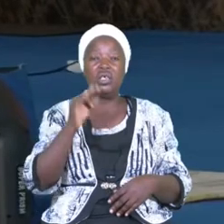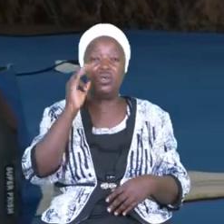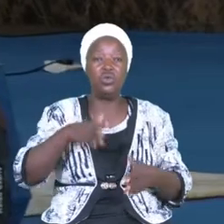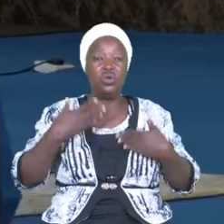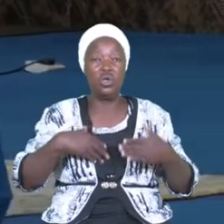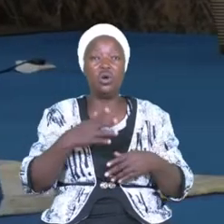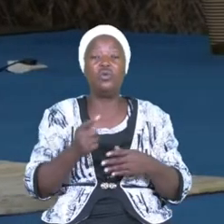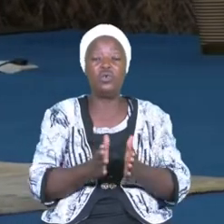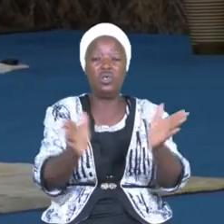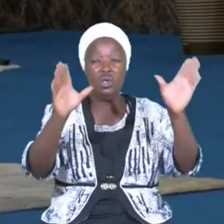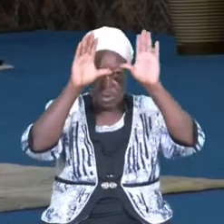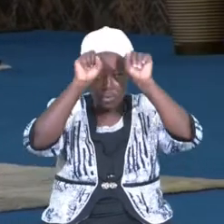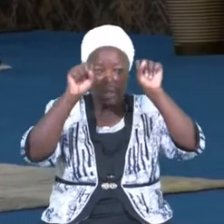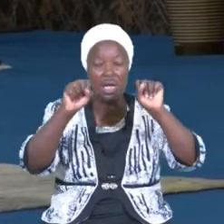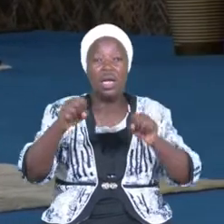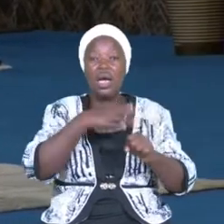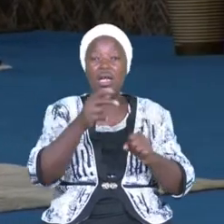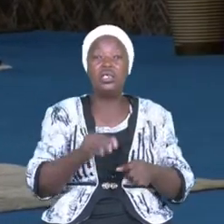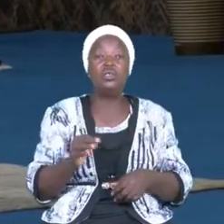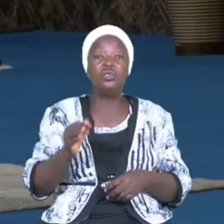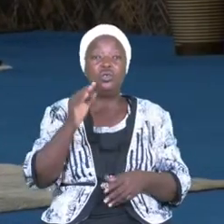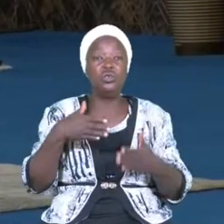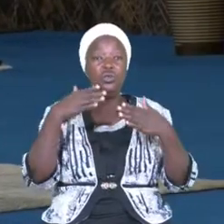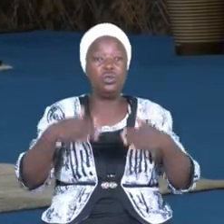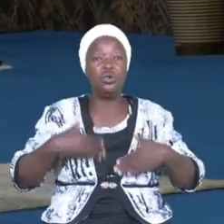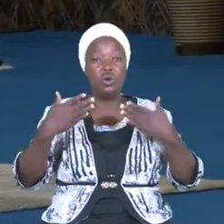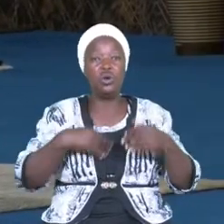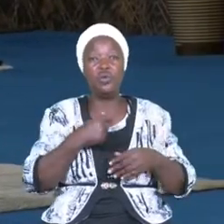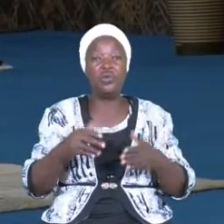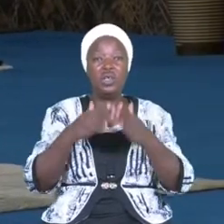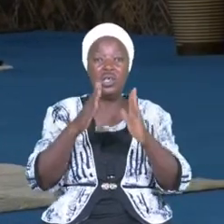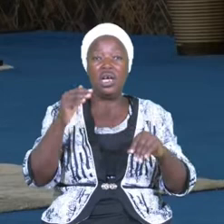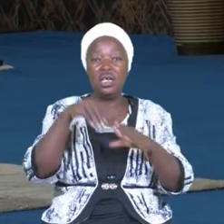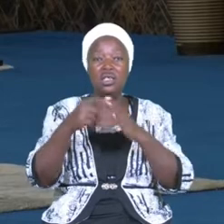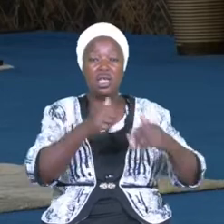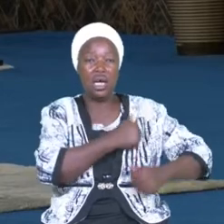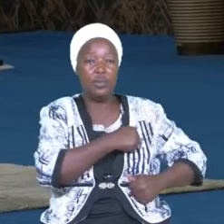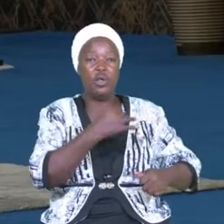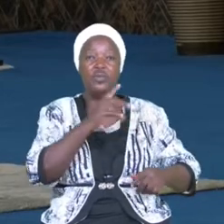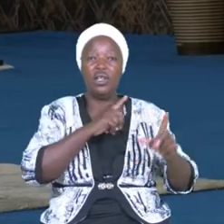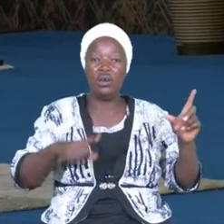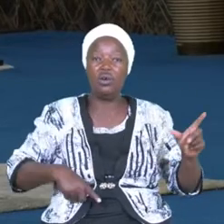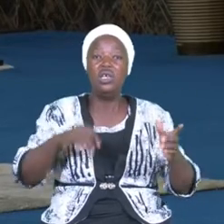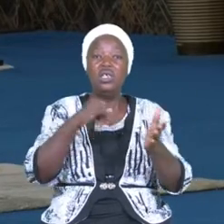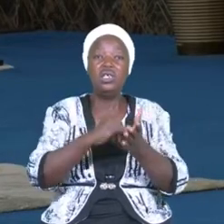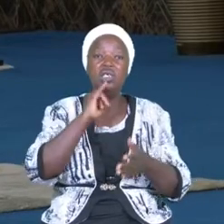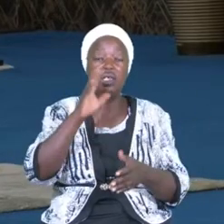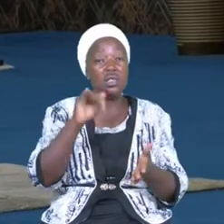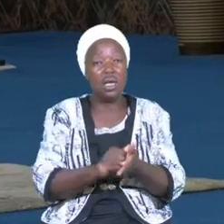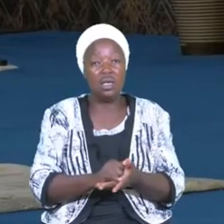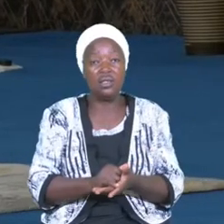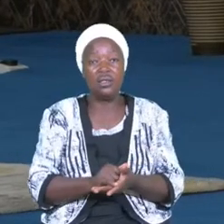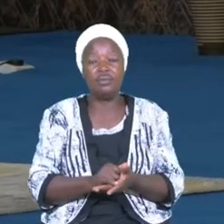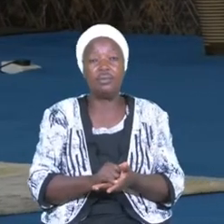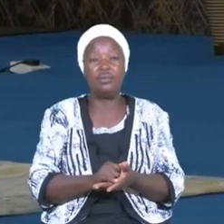the joy of a leader in the army of the Lord. It is that when